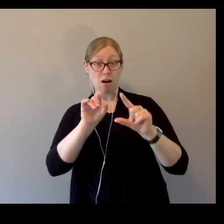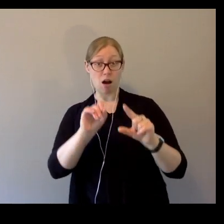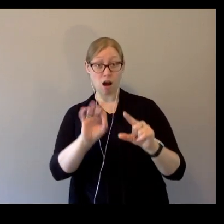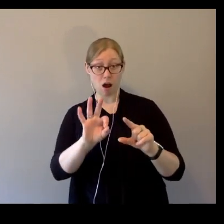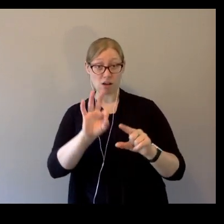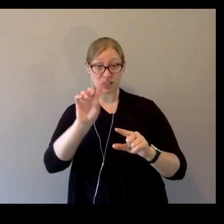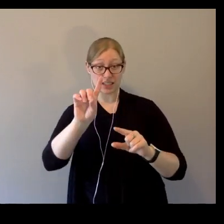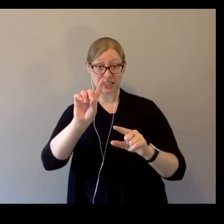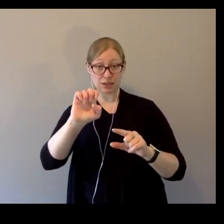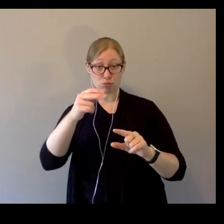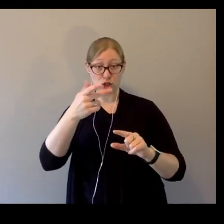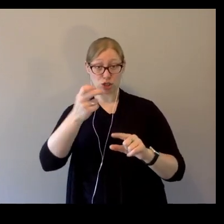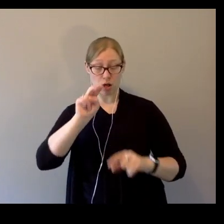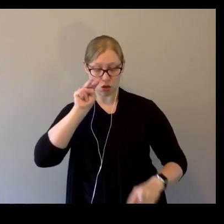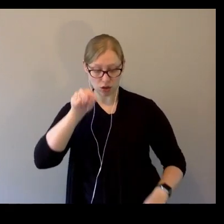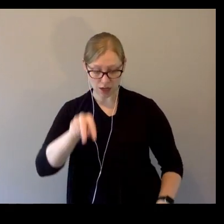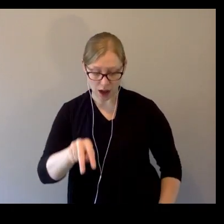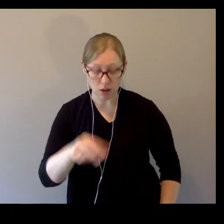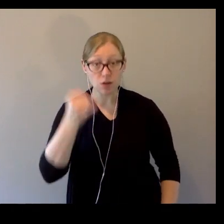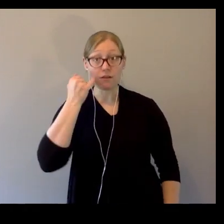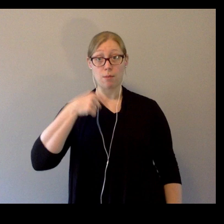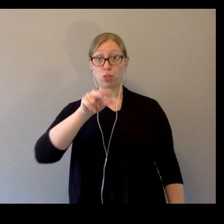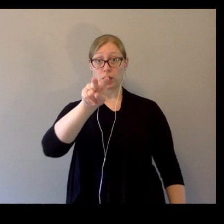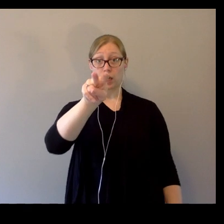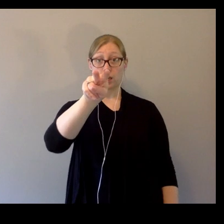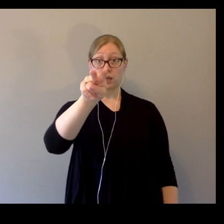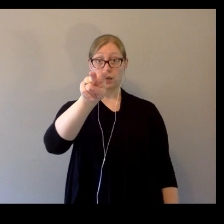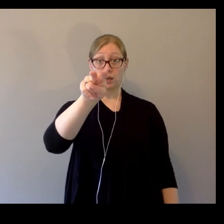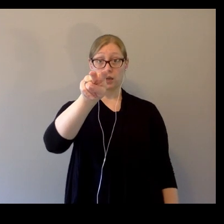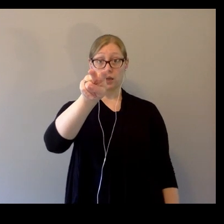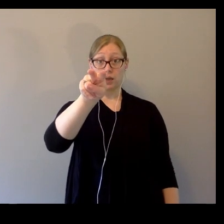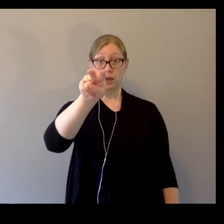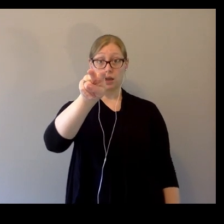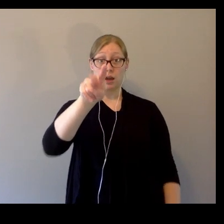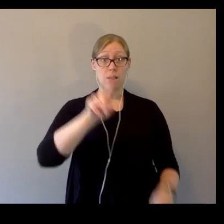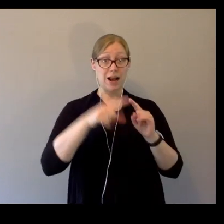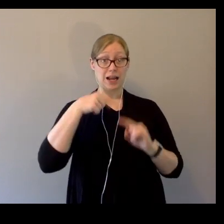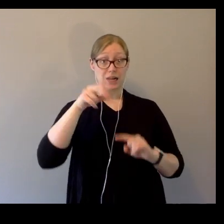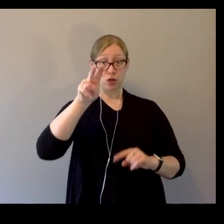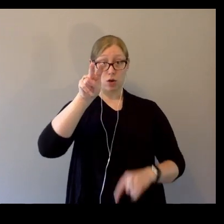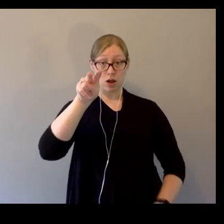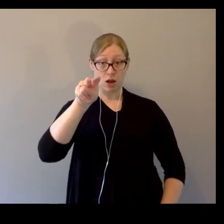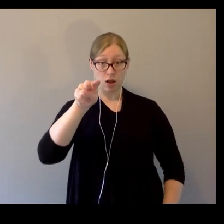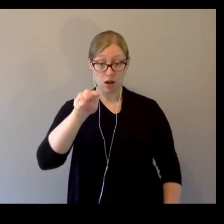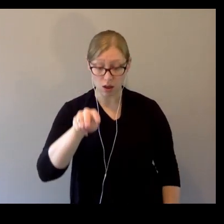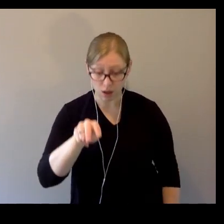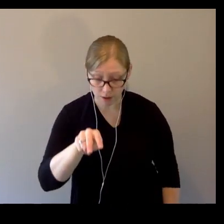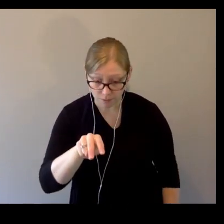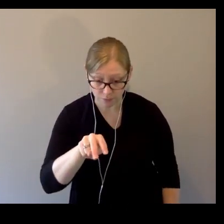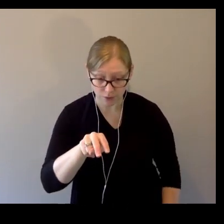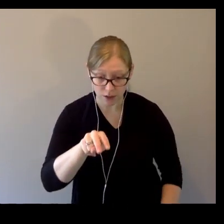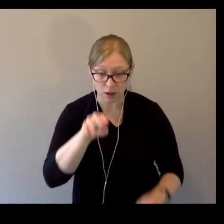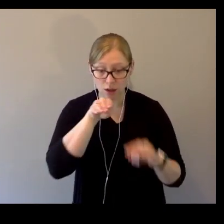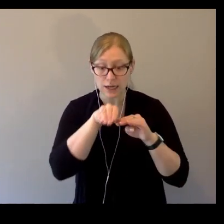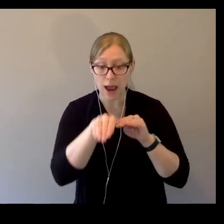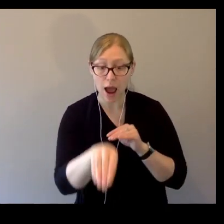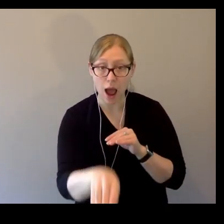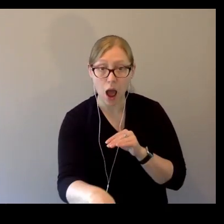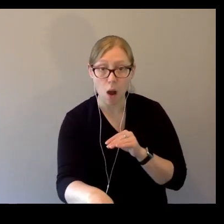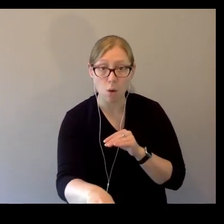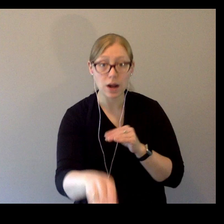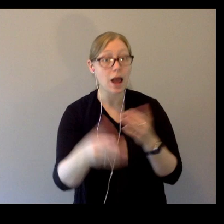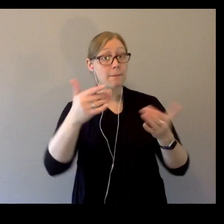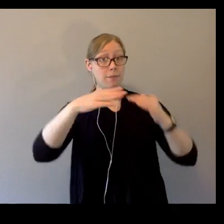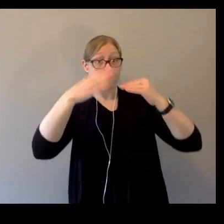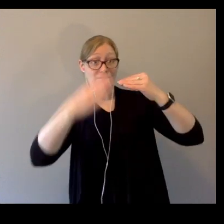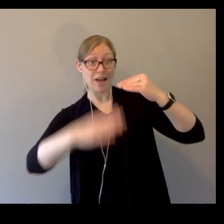would look down. So if I'm looking straight ahead, and I need to look down, at maybe I'm looking down into a